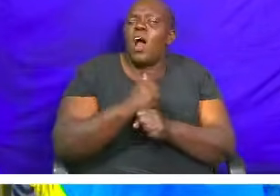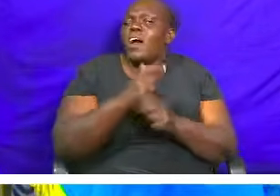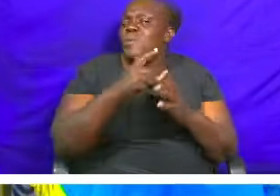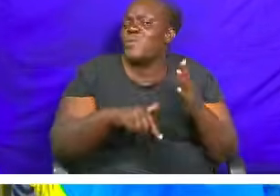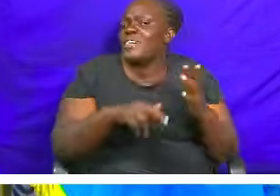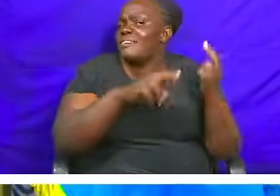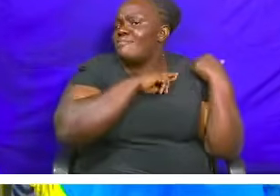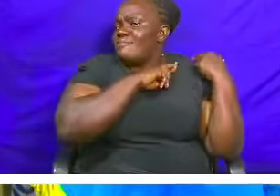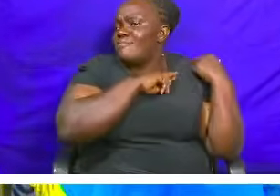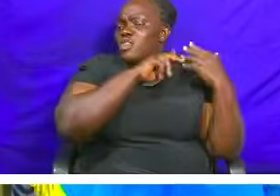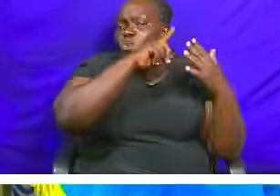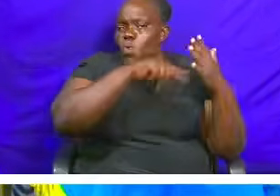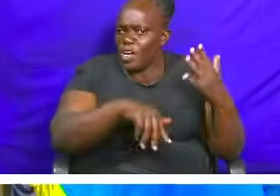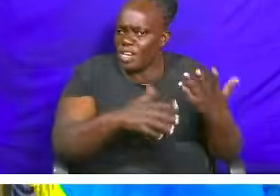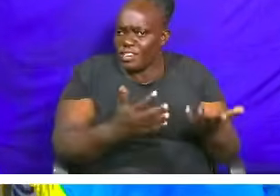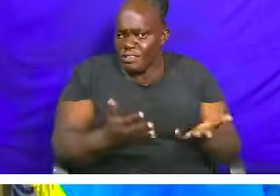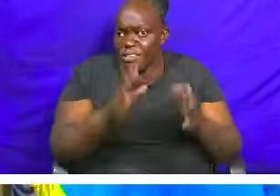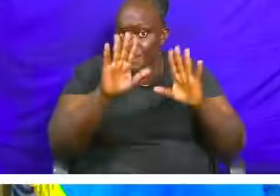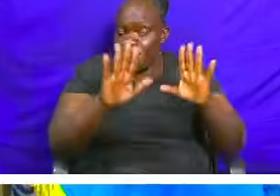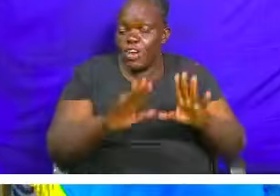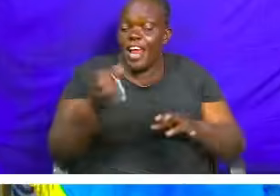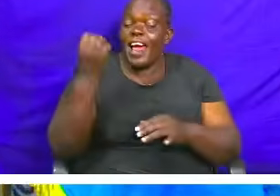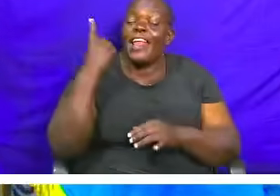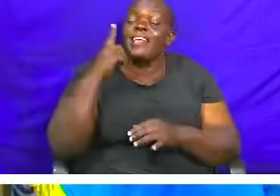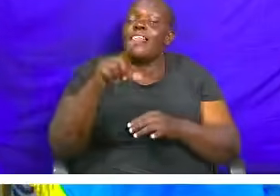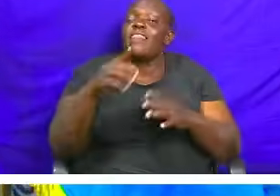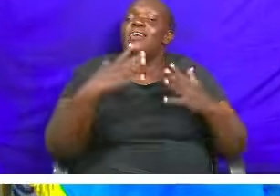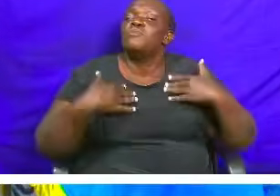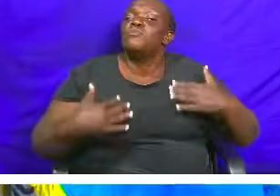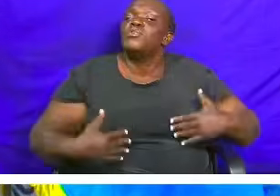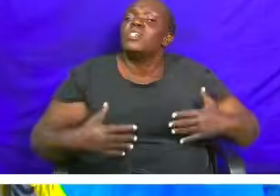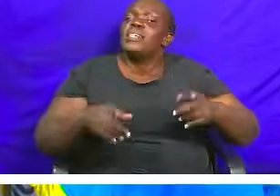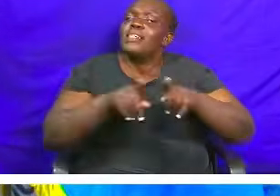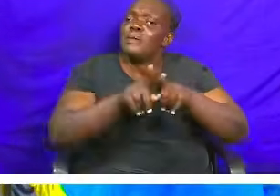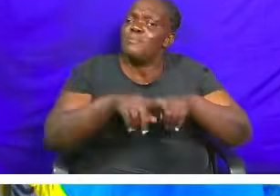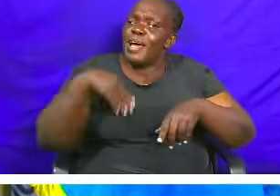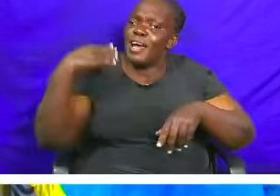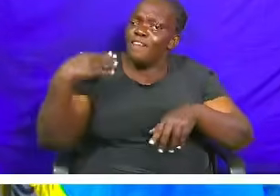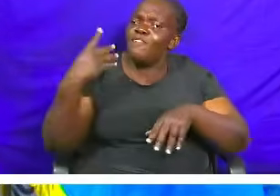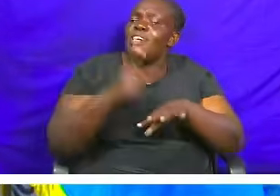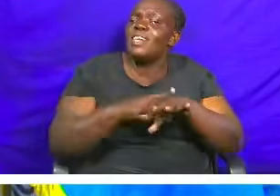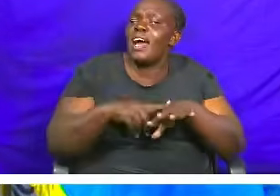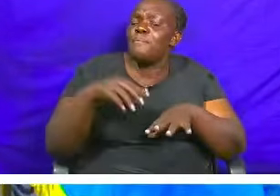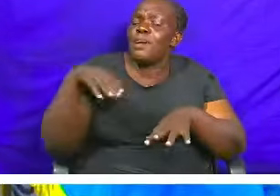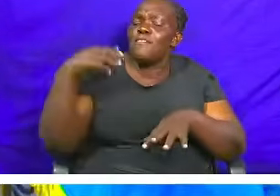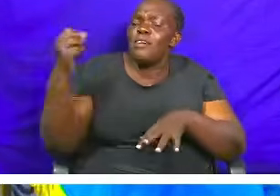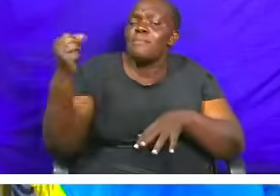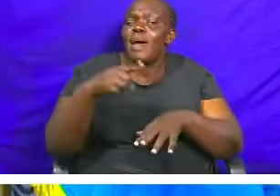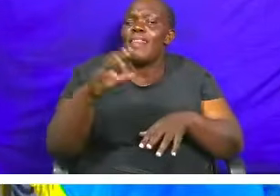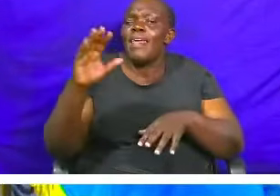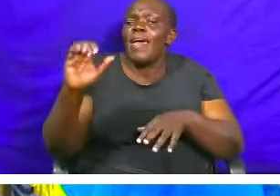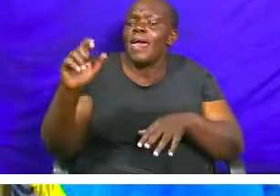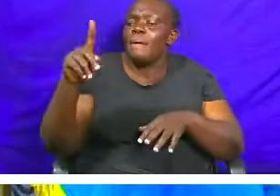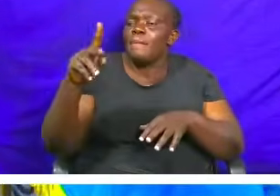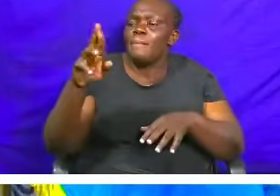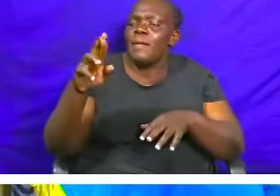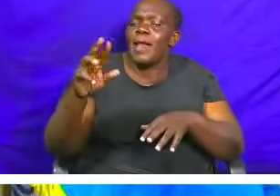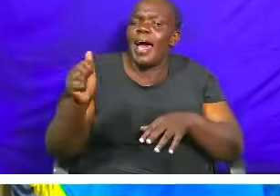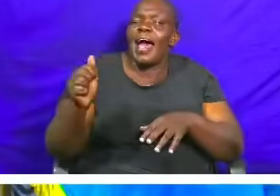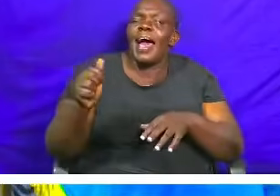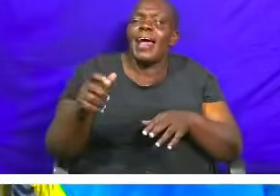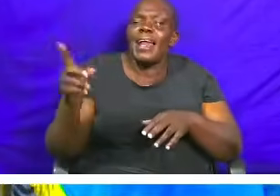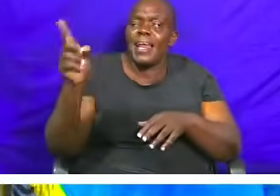mandate? You know, because it's important to understand this body that we fear every time. 14th of every month is an EPRA day. Yeah,